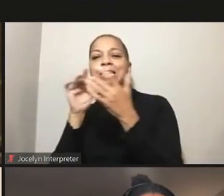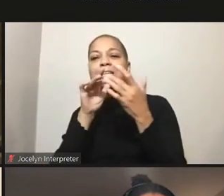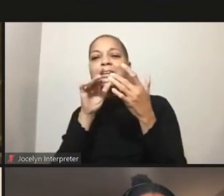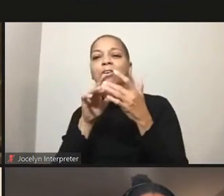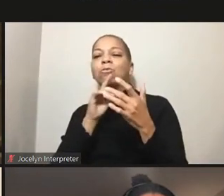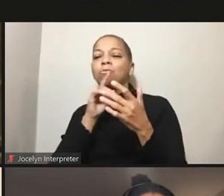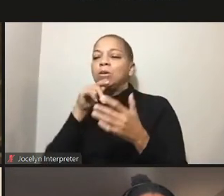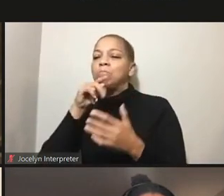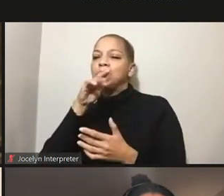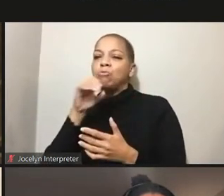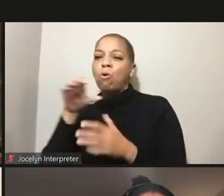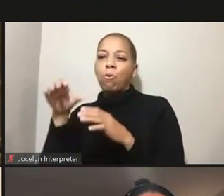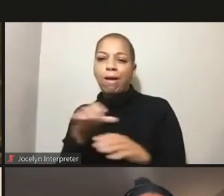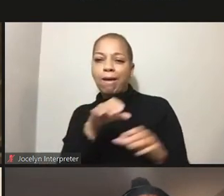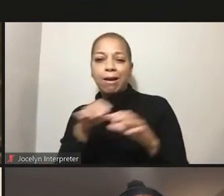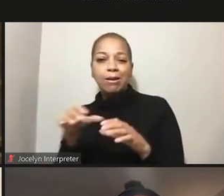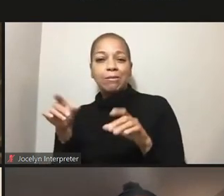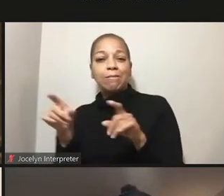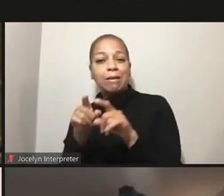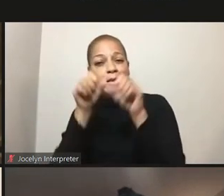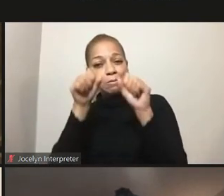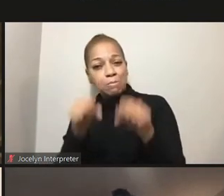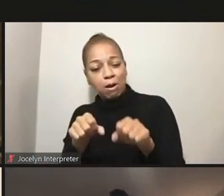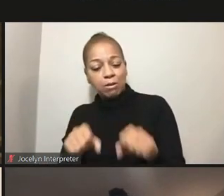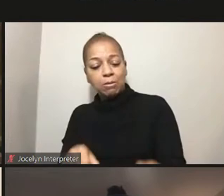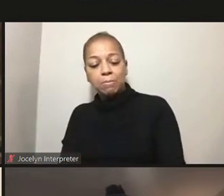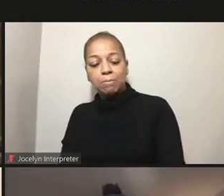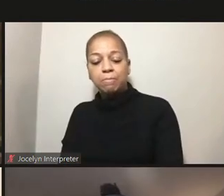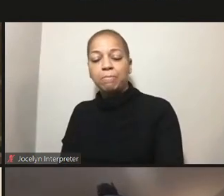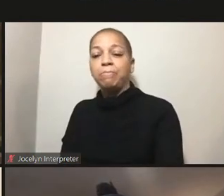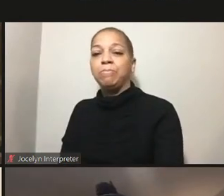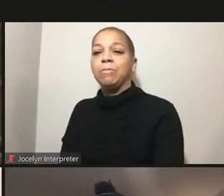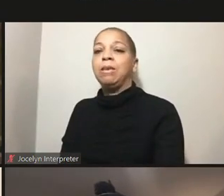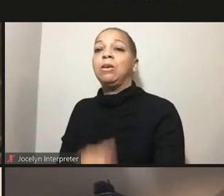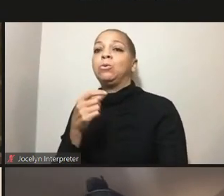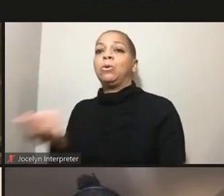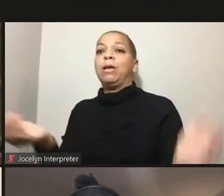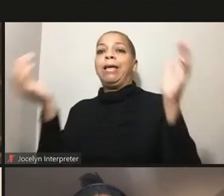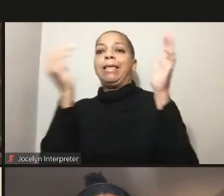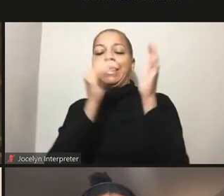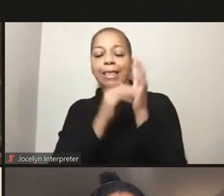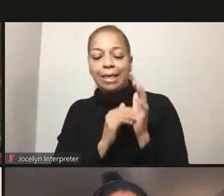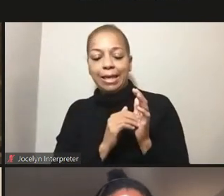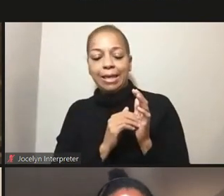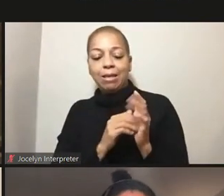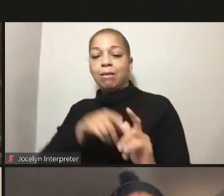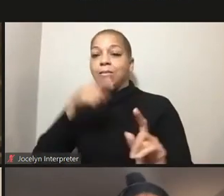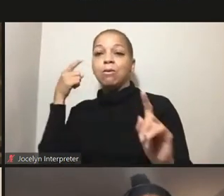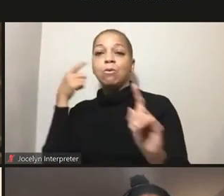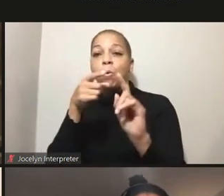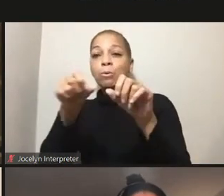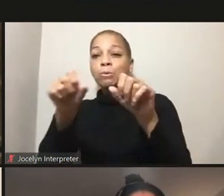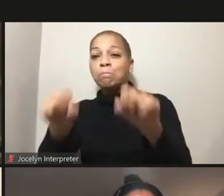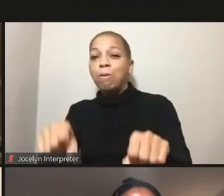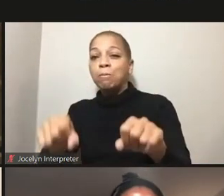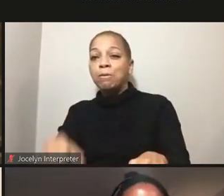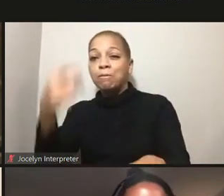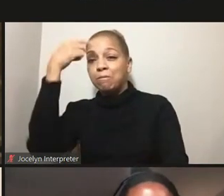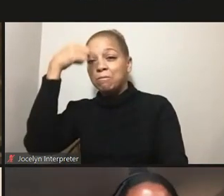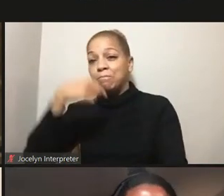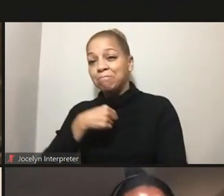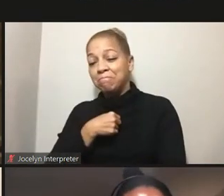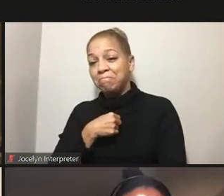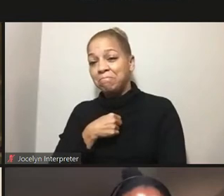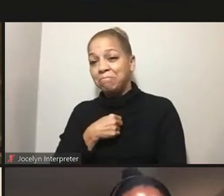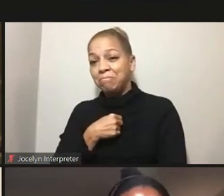proactive as I possibly can to sort of, again, it's all about possibility for me. You know,